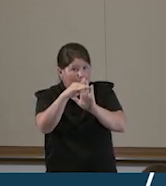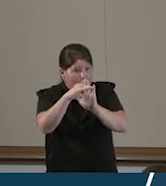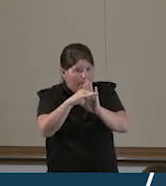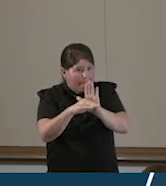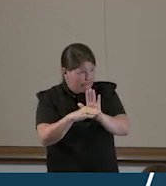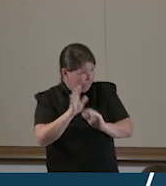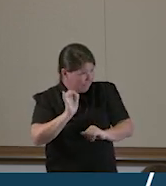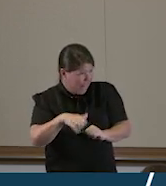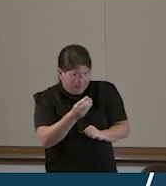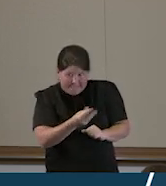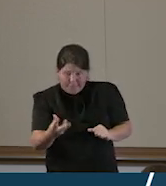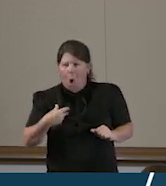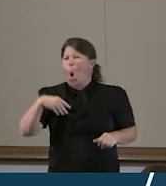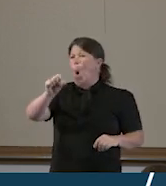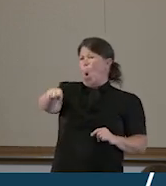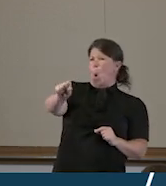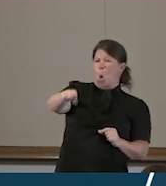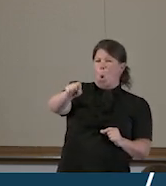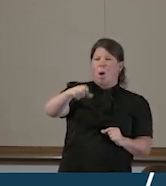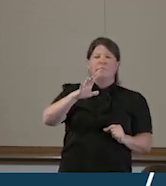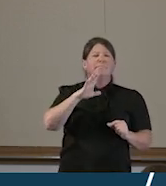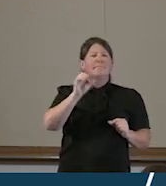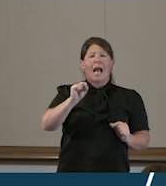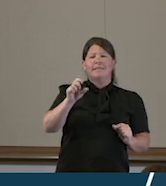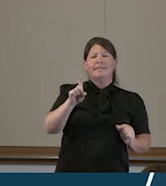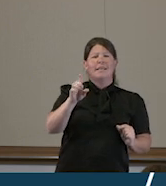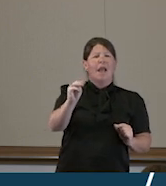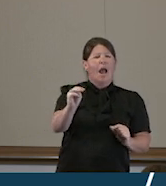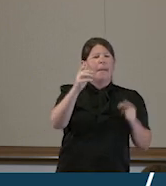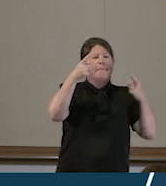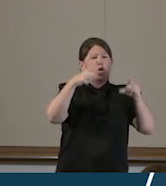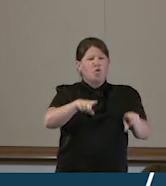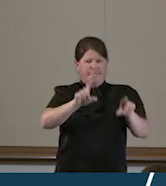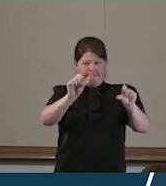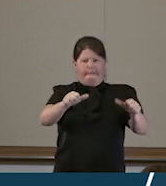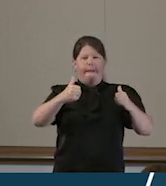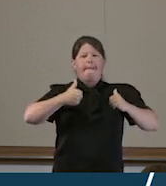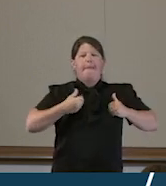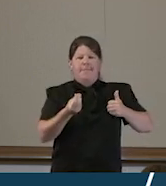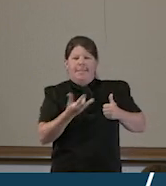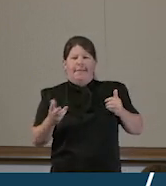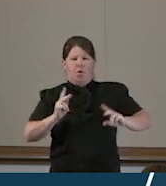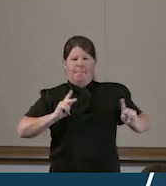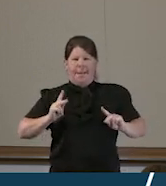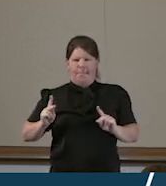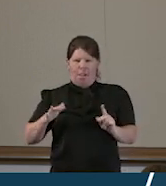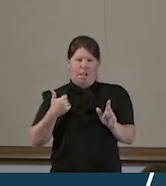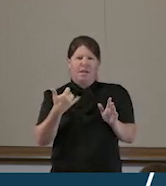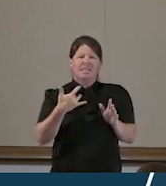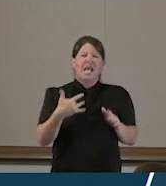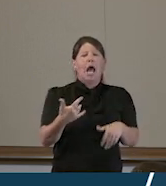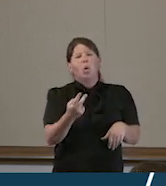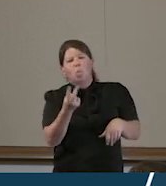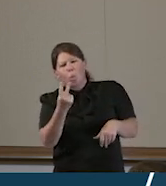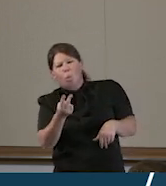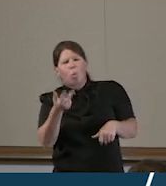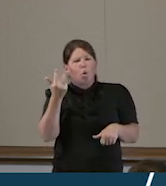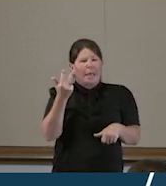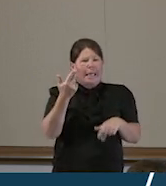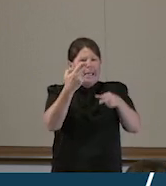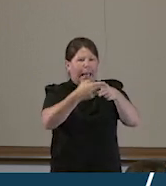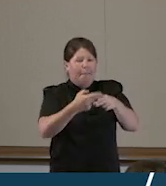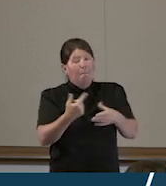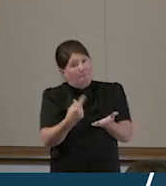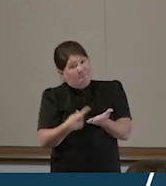both parents? Yes, it can be multiple supporters. Okay. So oftentimes I'll have 2 or 3, sometimes